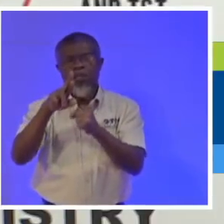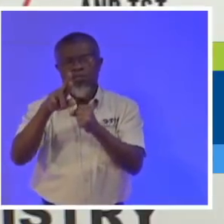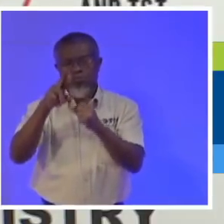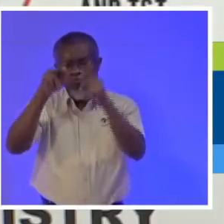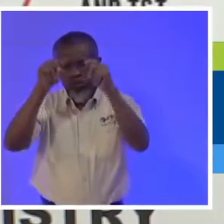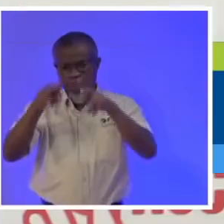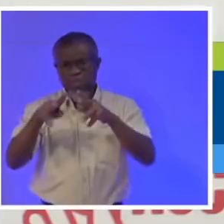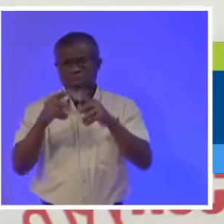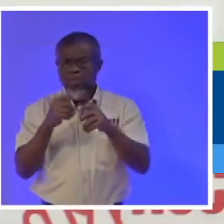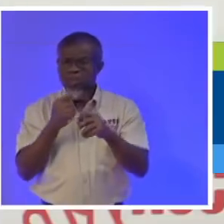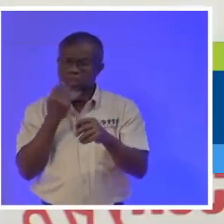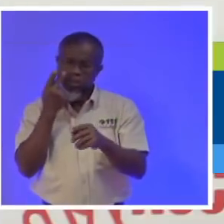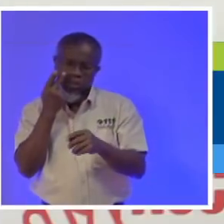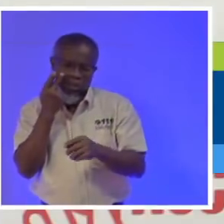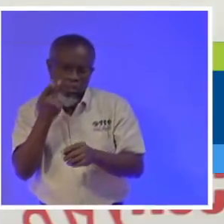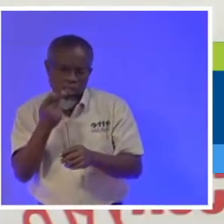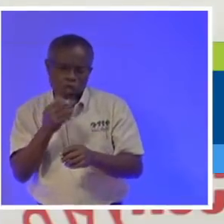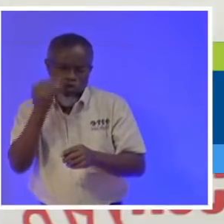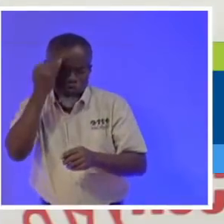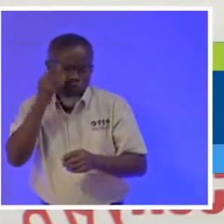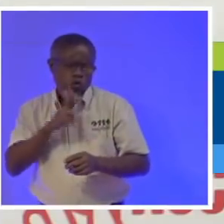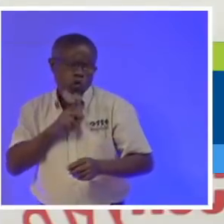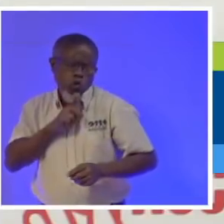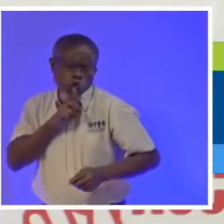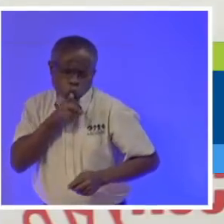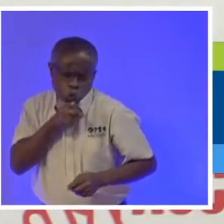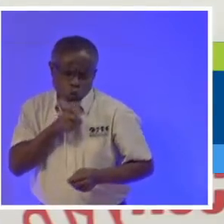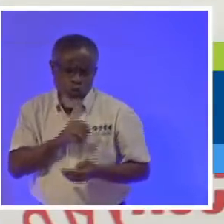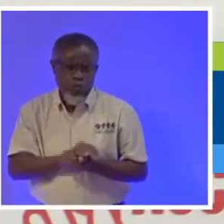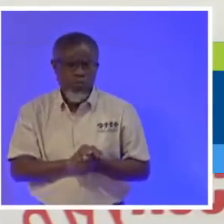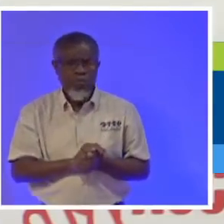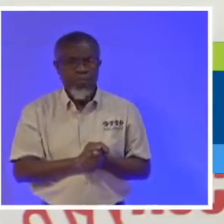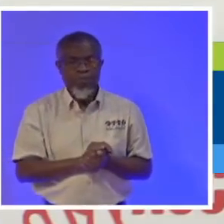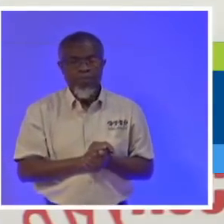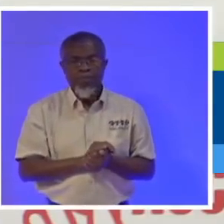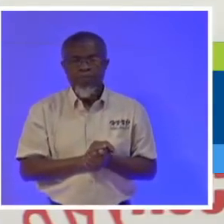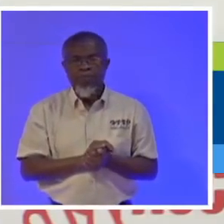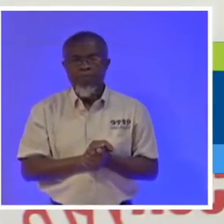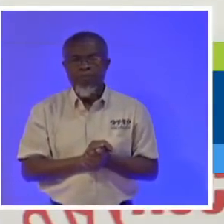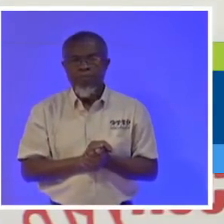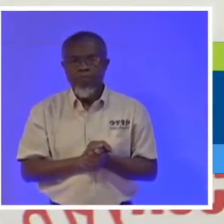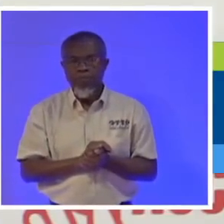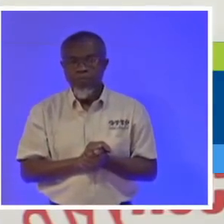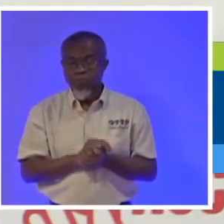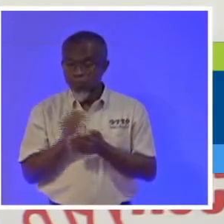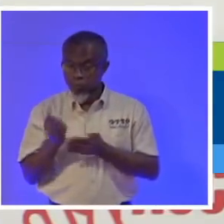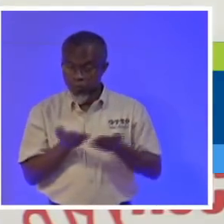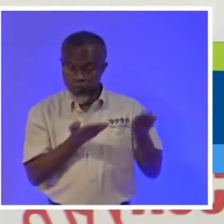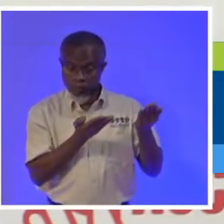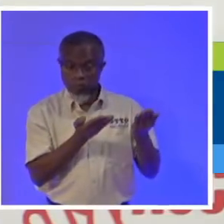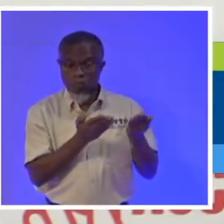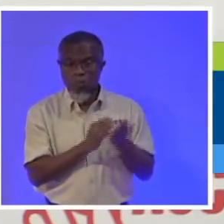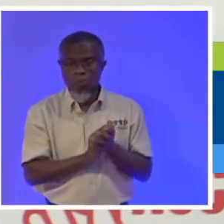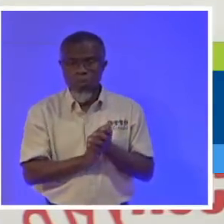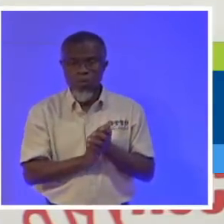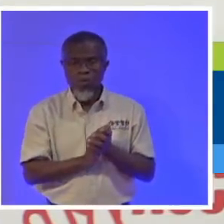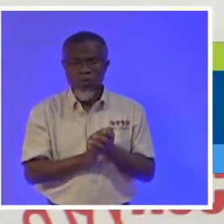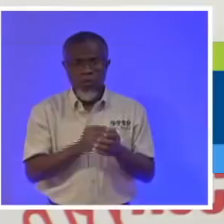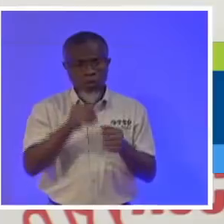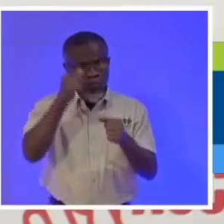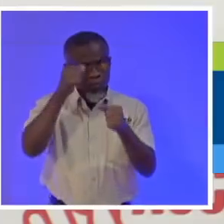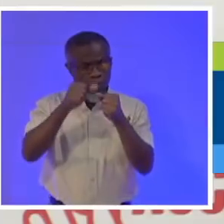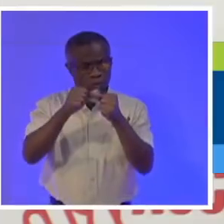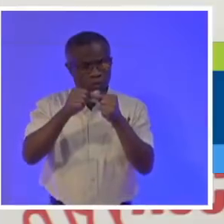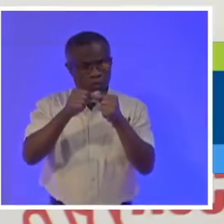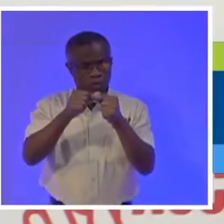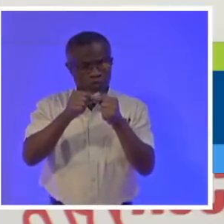that. Okay, what's important to note with the different forms of testing is A, when you use them, and B, how you interpret